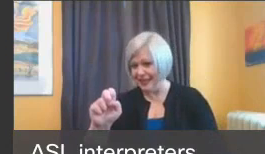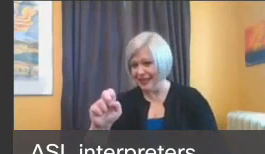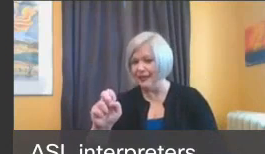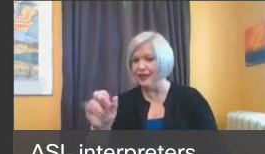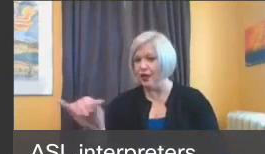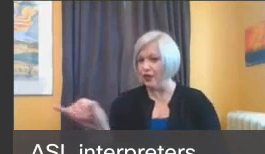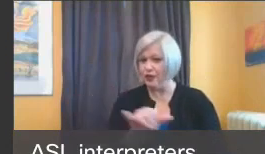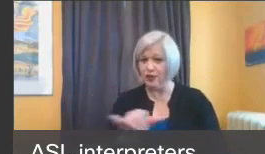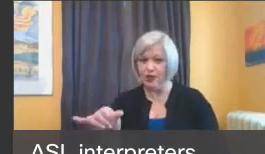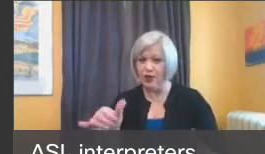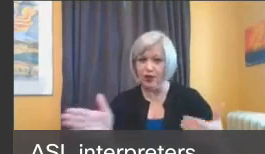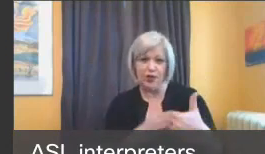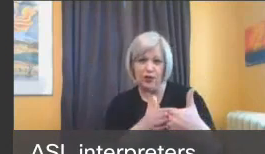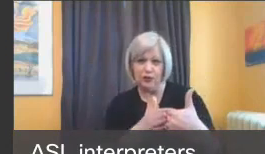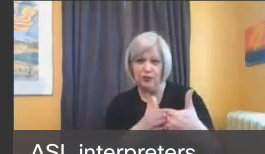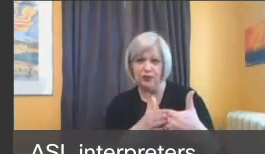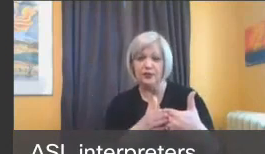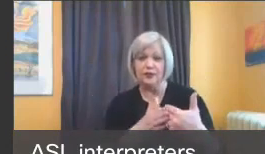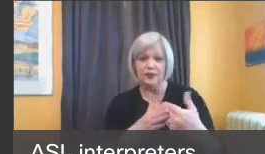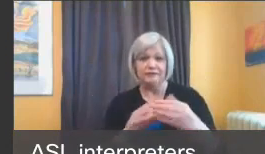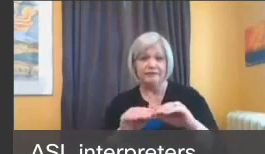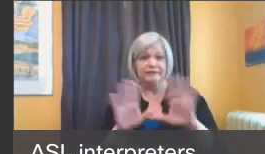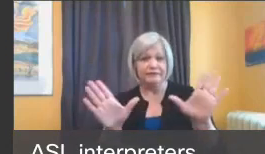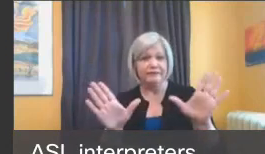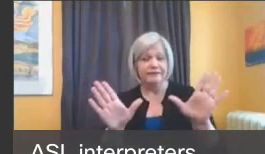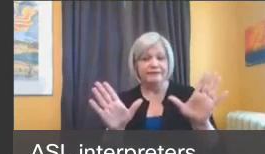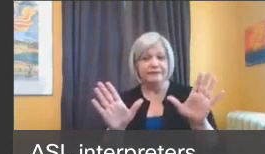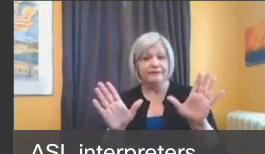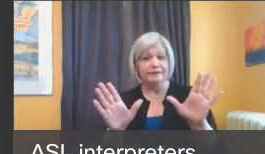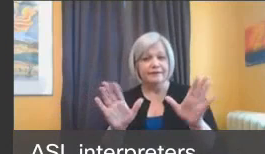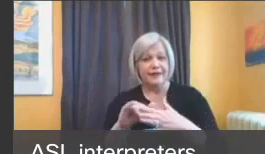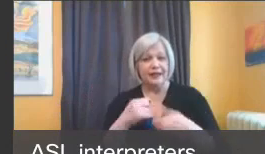there is obviously that created a great deal